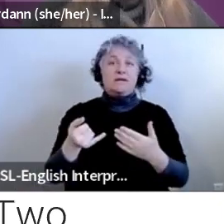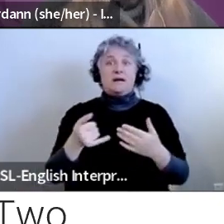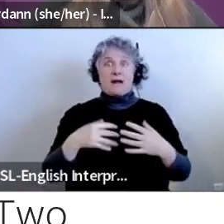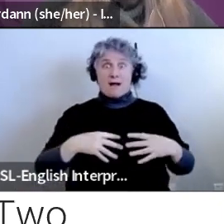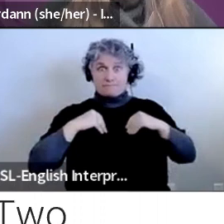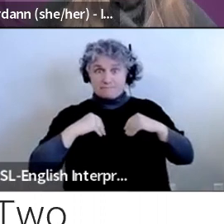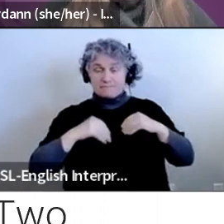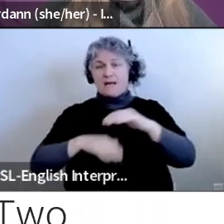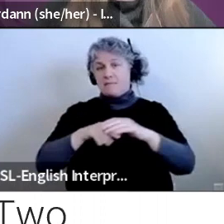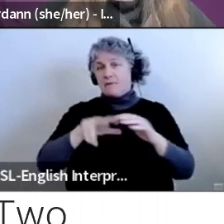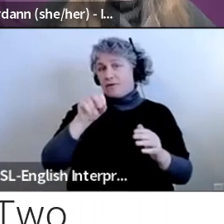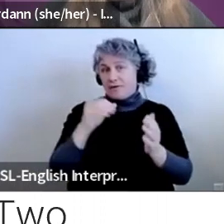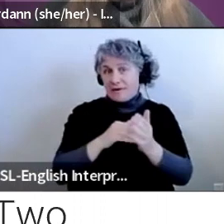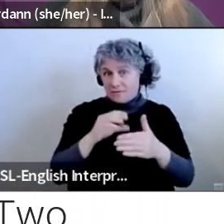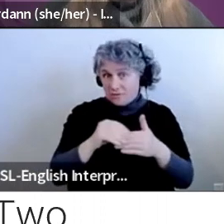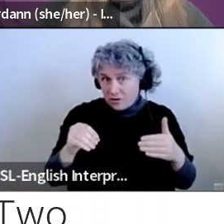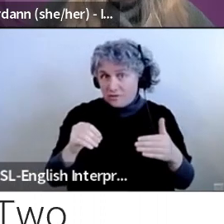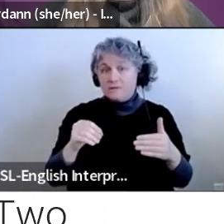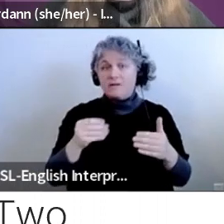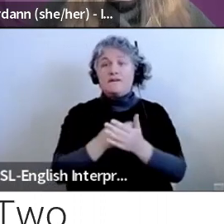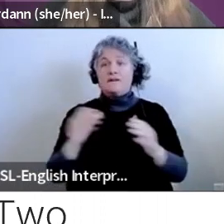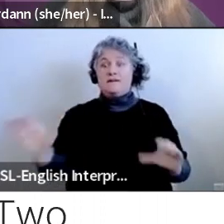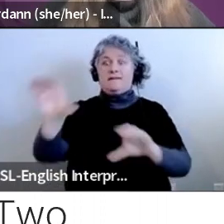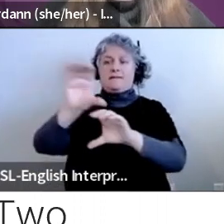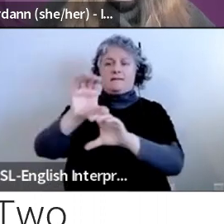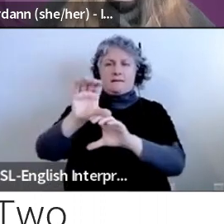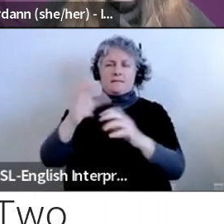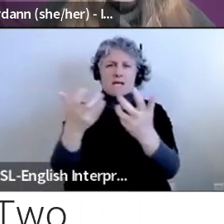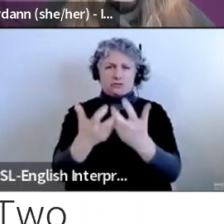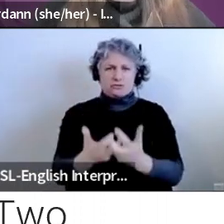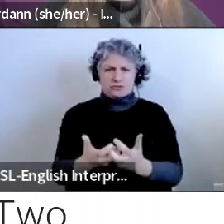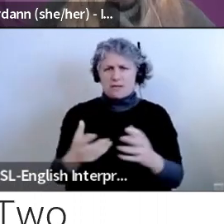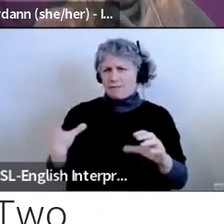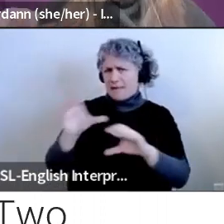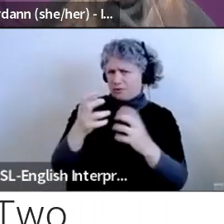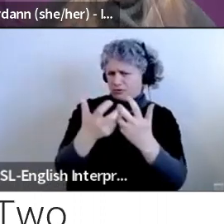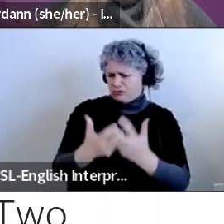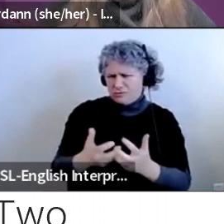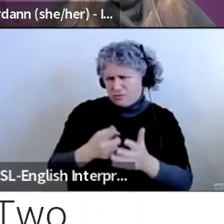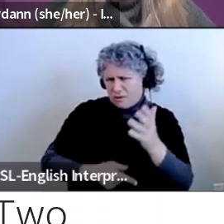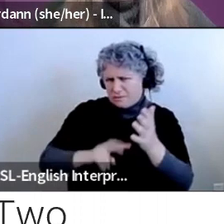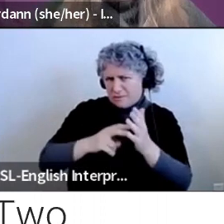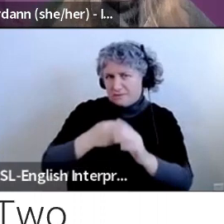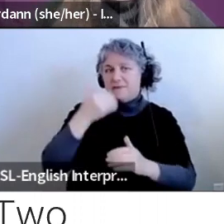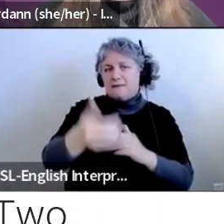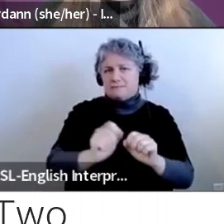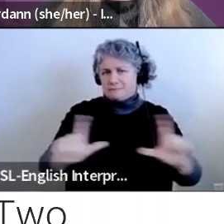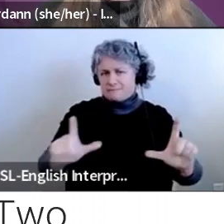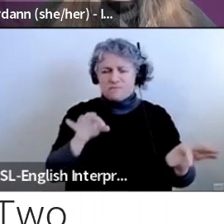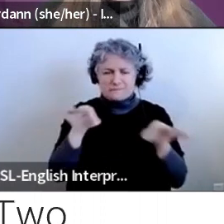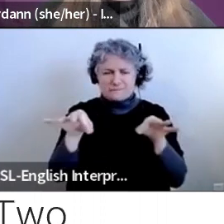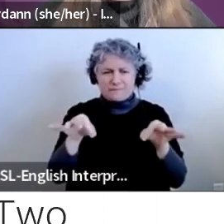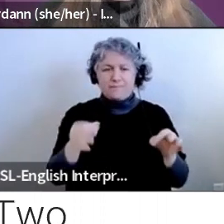up to $30,000 with matching funds. And I'll speak to what that matching funds means in the next slide.